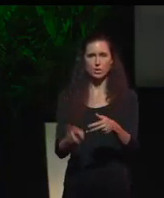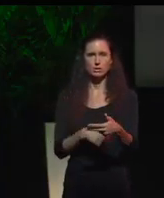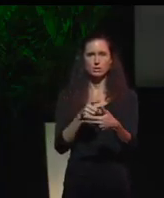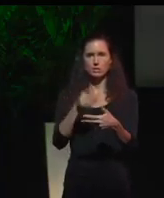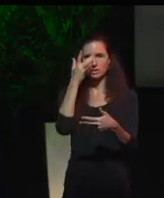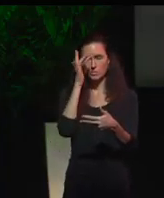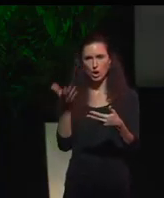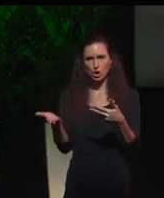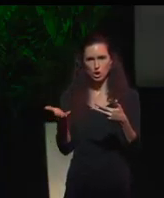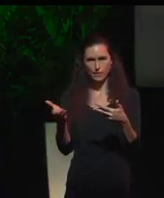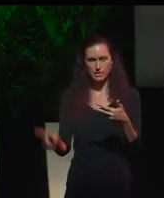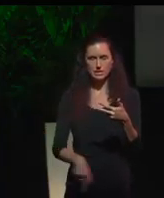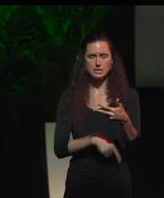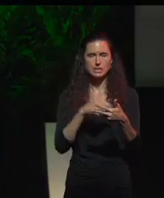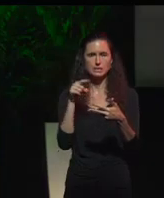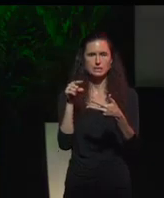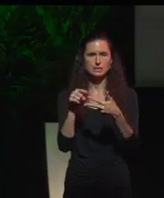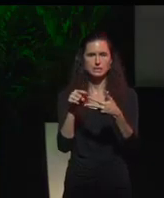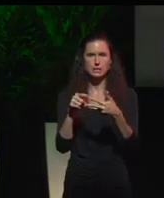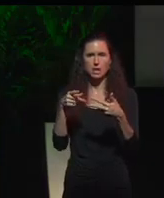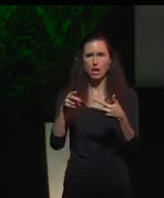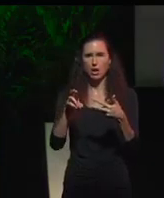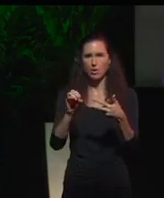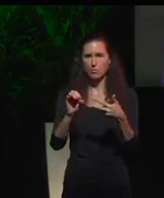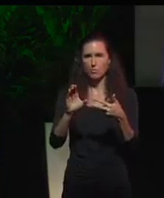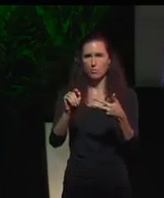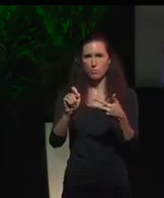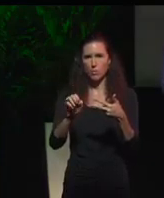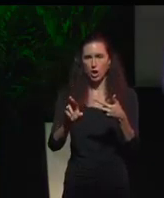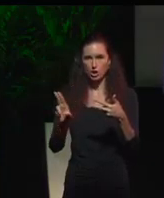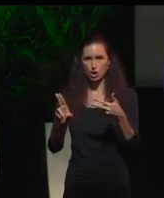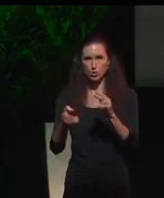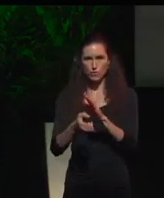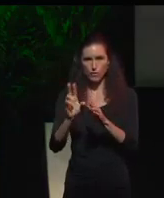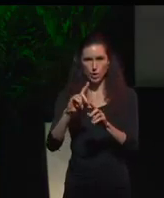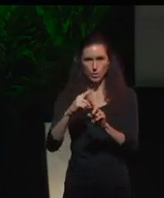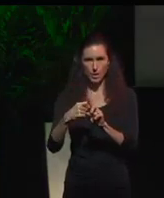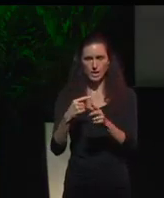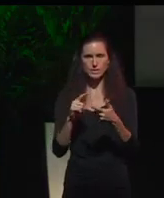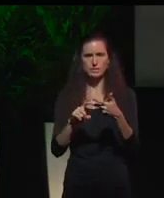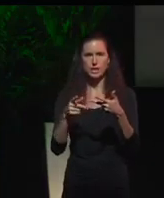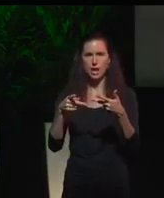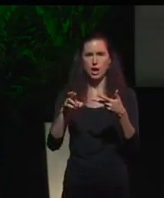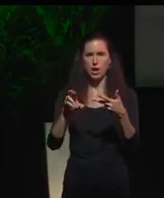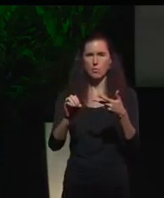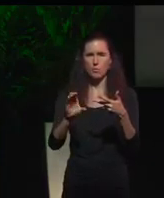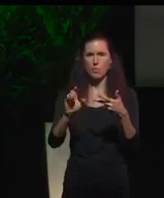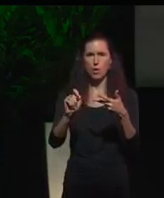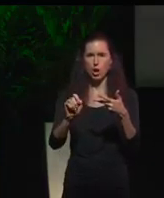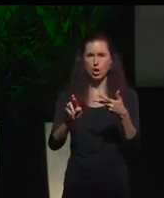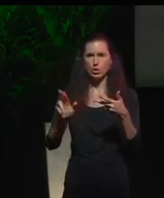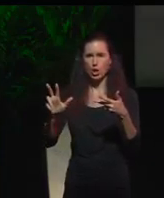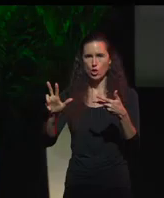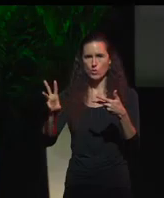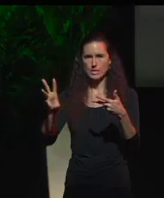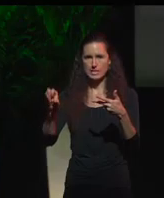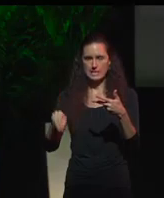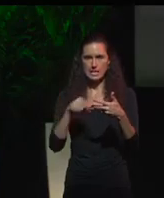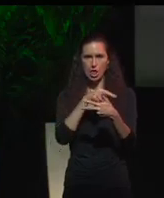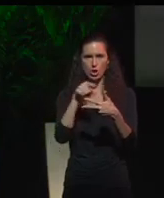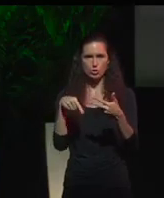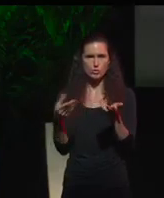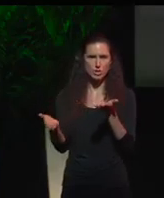Services Automated Proctoring Services, ProctorU Review Plus, and Proctor 360.